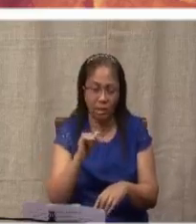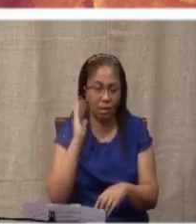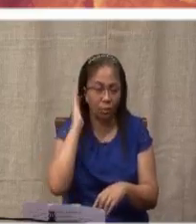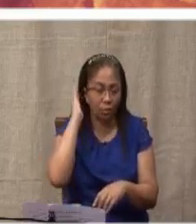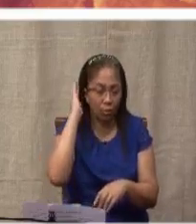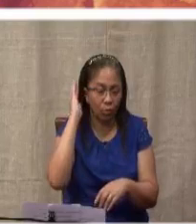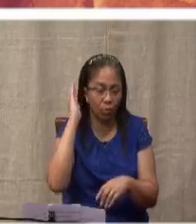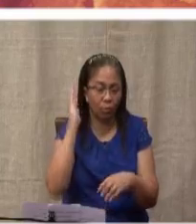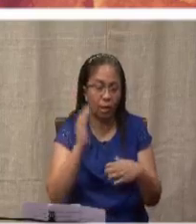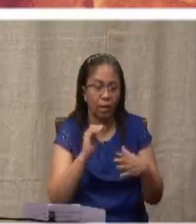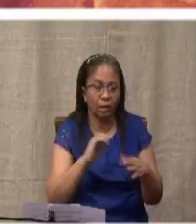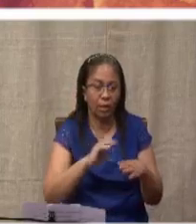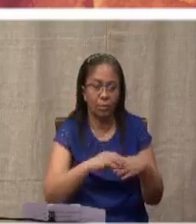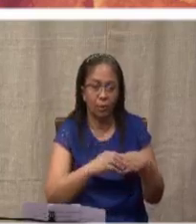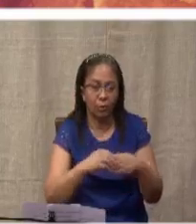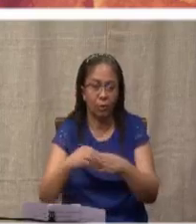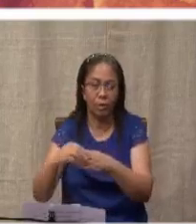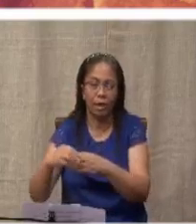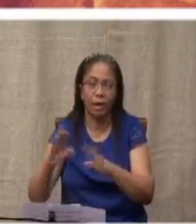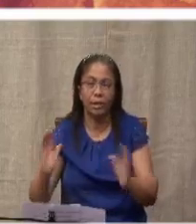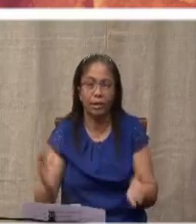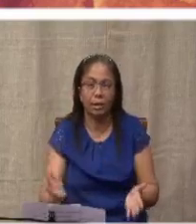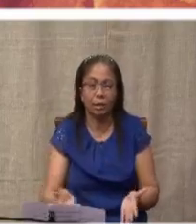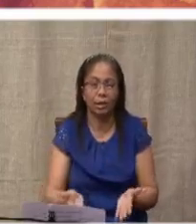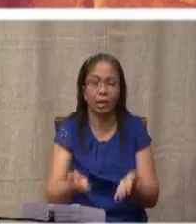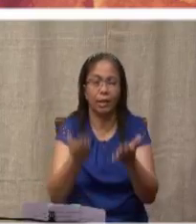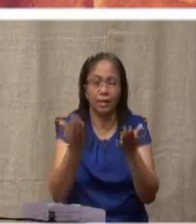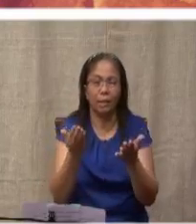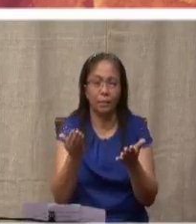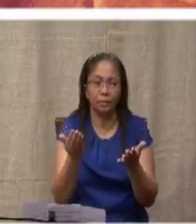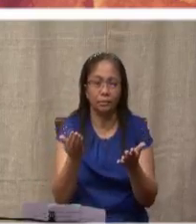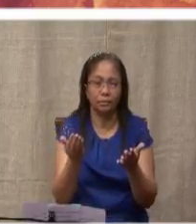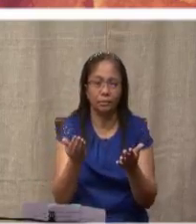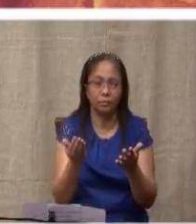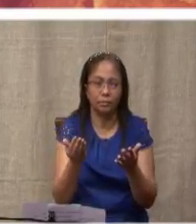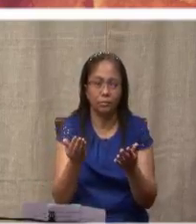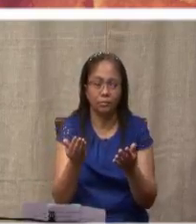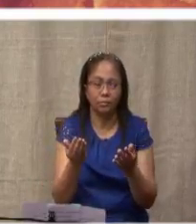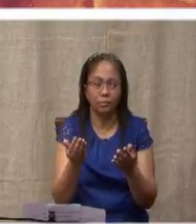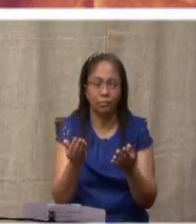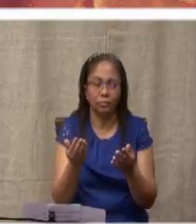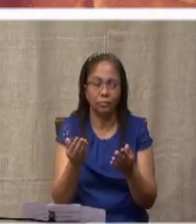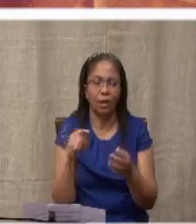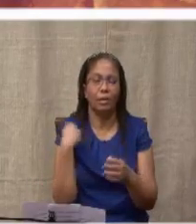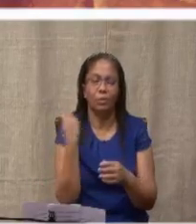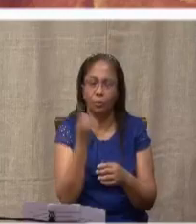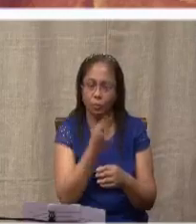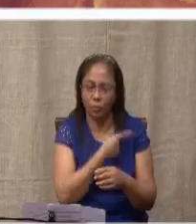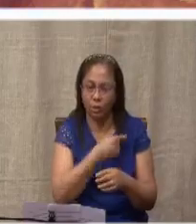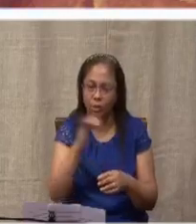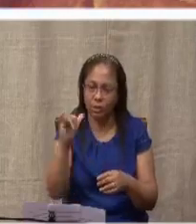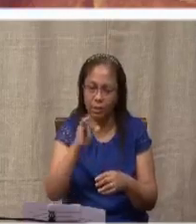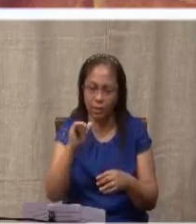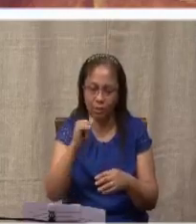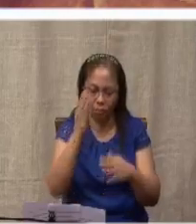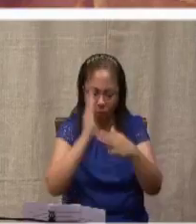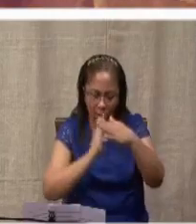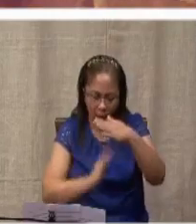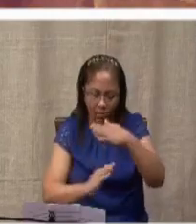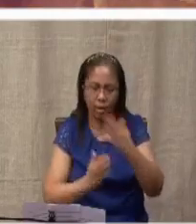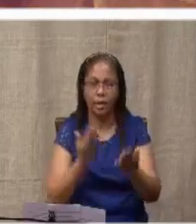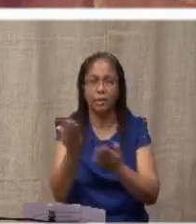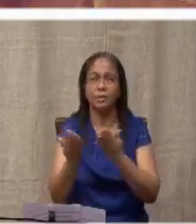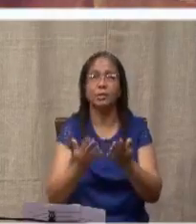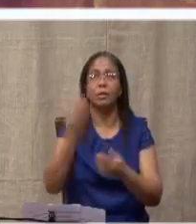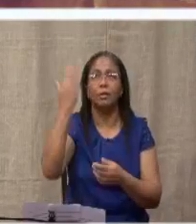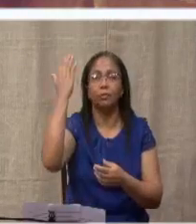taken by the hands and brought to our feet and we too lord will humble ourselves and serve